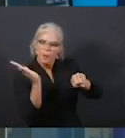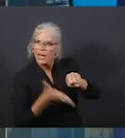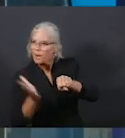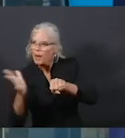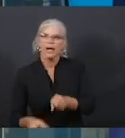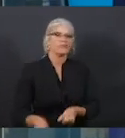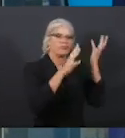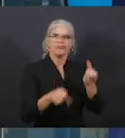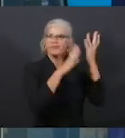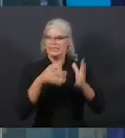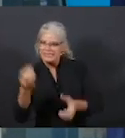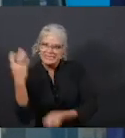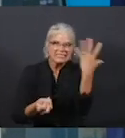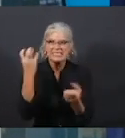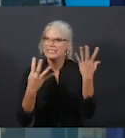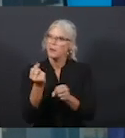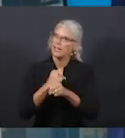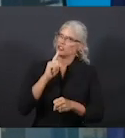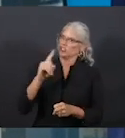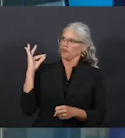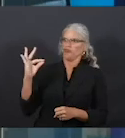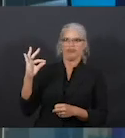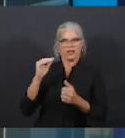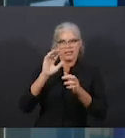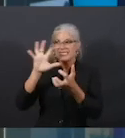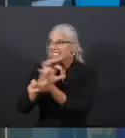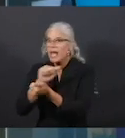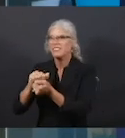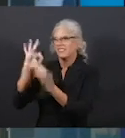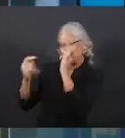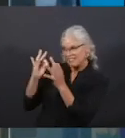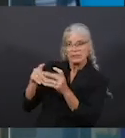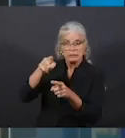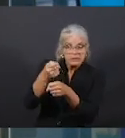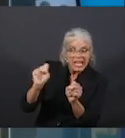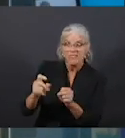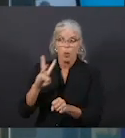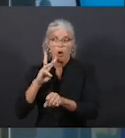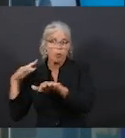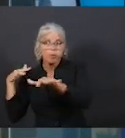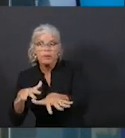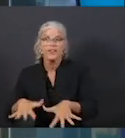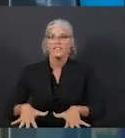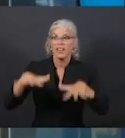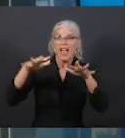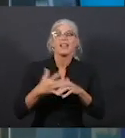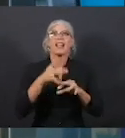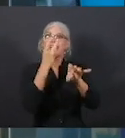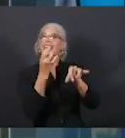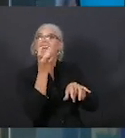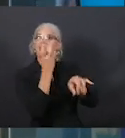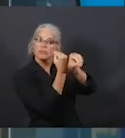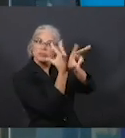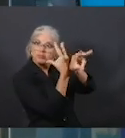assist with various emergency response efforts, including damage assessments, flooding, traffic signal restoration. FDOT has already